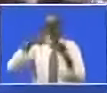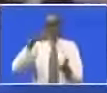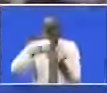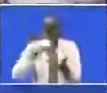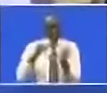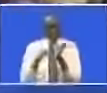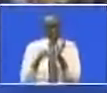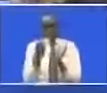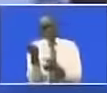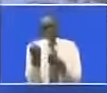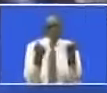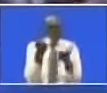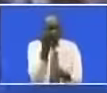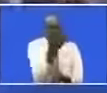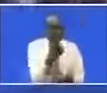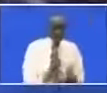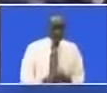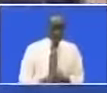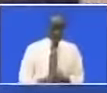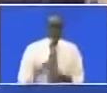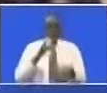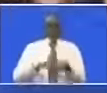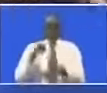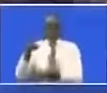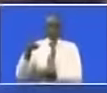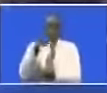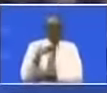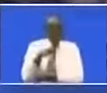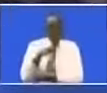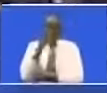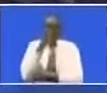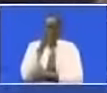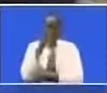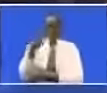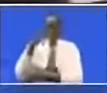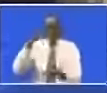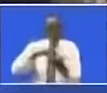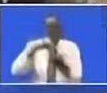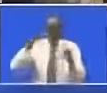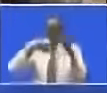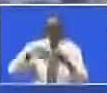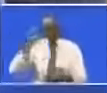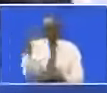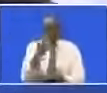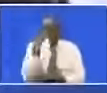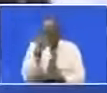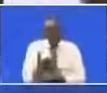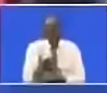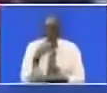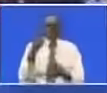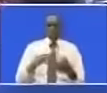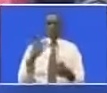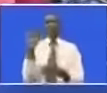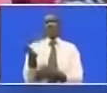Tanzania's commercial capital, Dar es Salaam, at Kimara stopover polling station. The voting process was stopped due to supposed lack